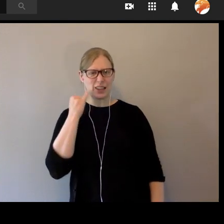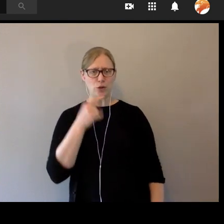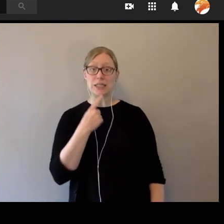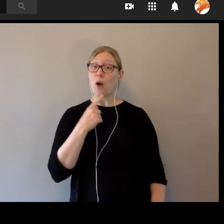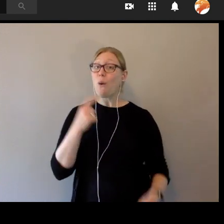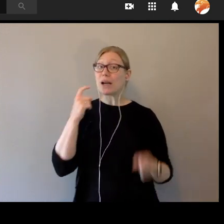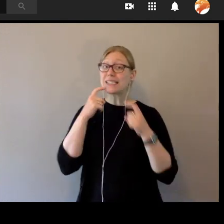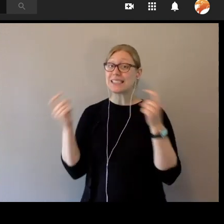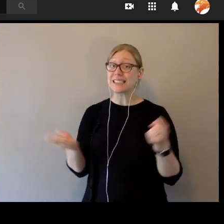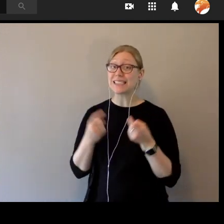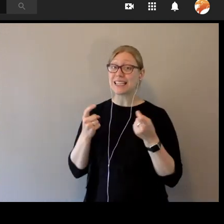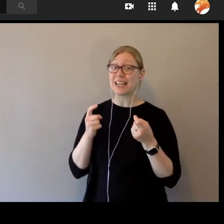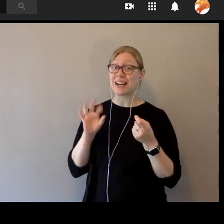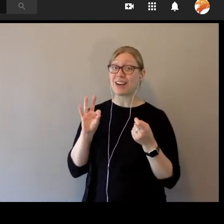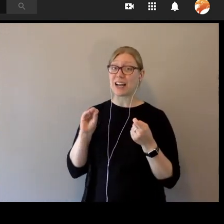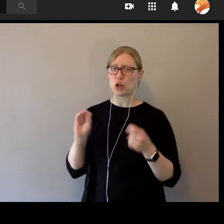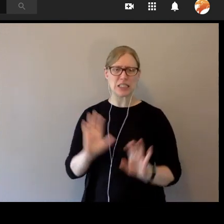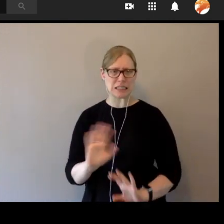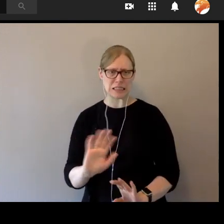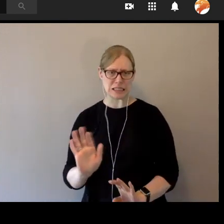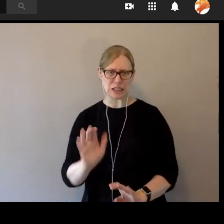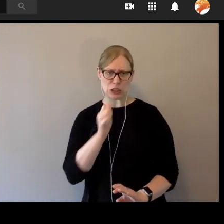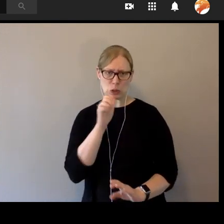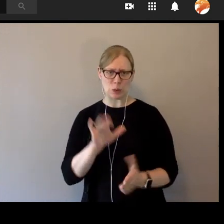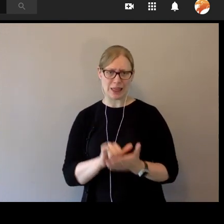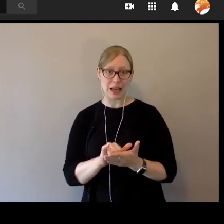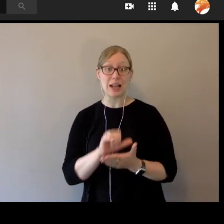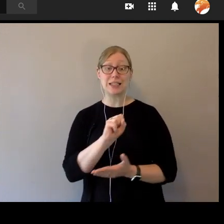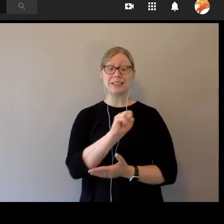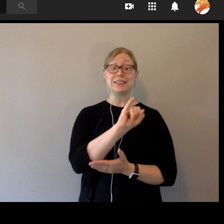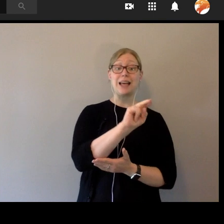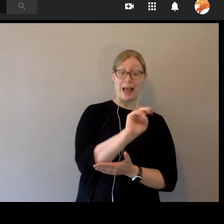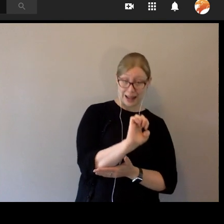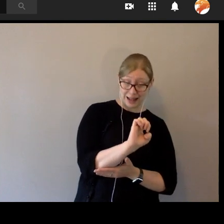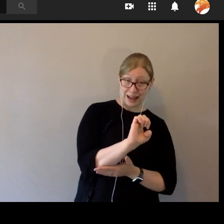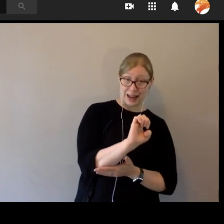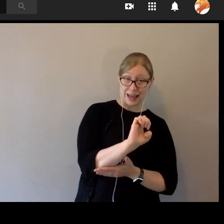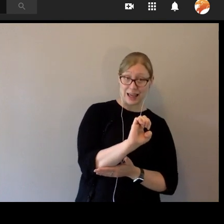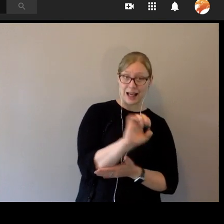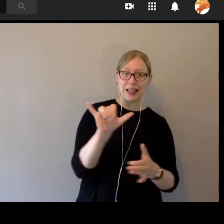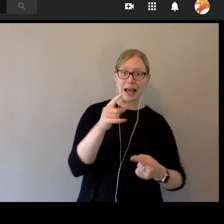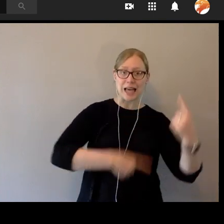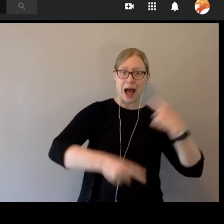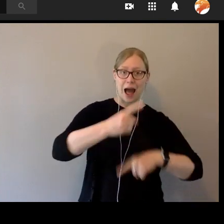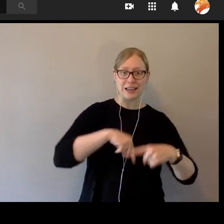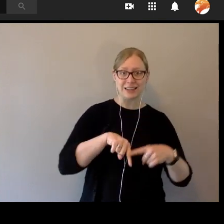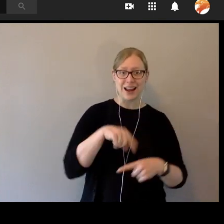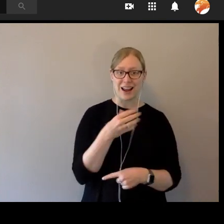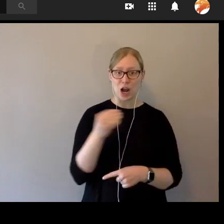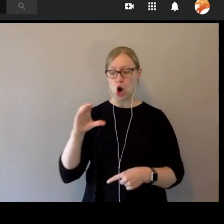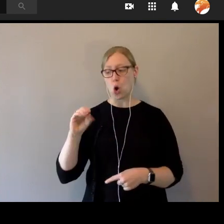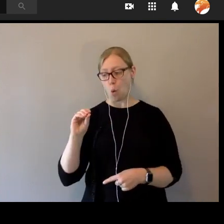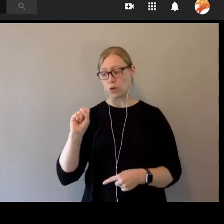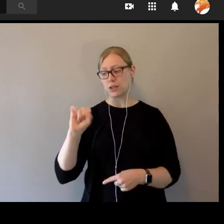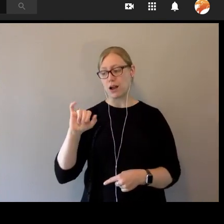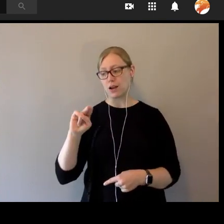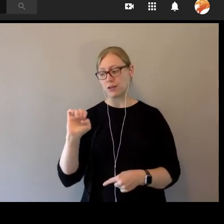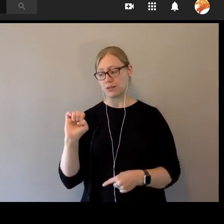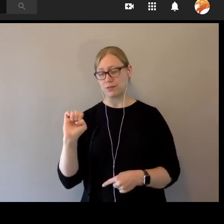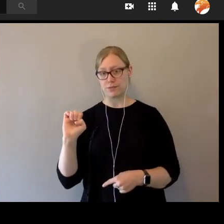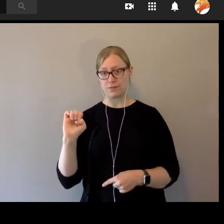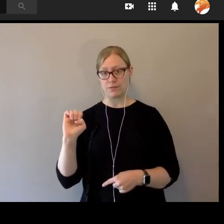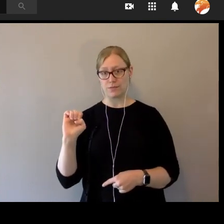you say that. So sine and cosine. So that only works for right triangles, and we can see clearly this